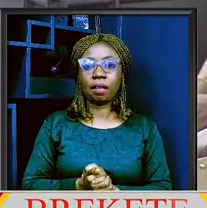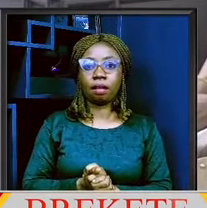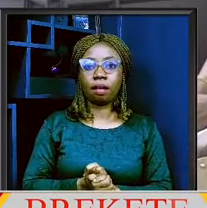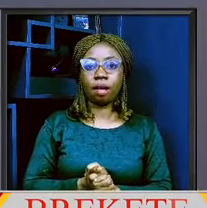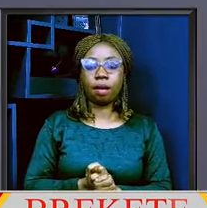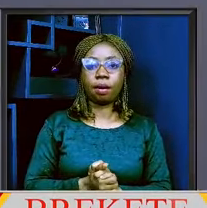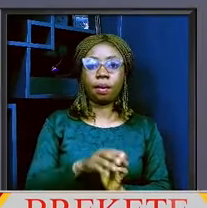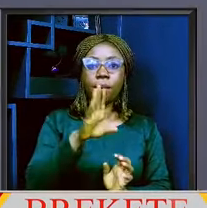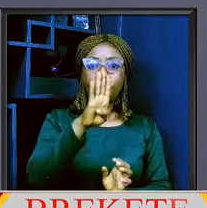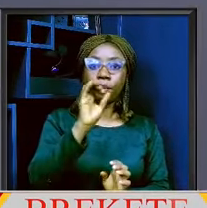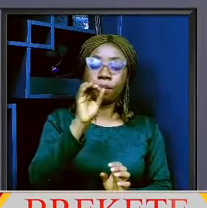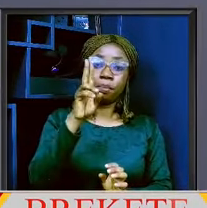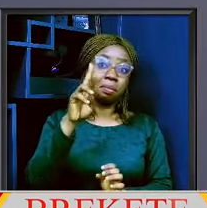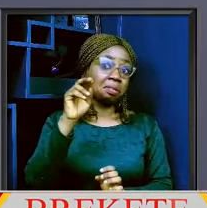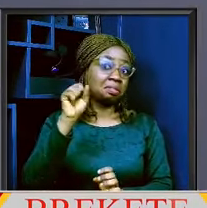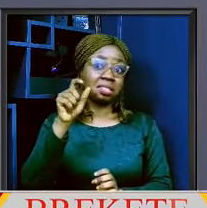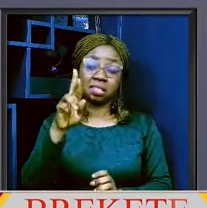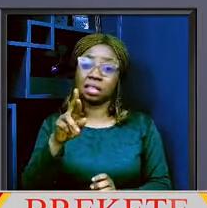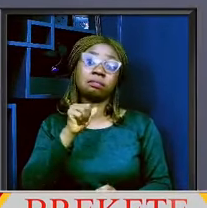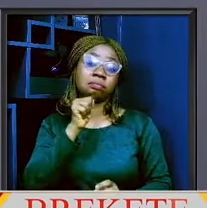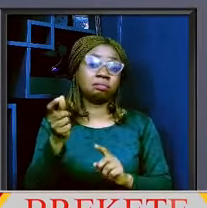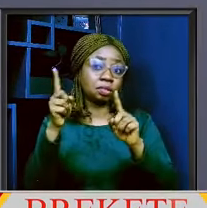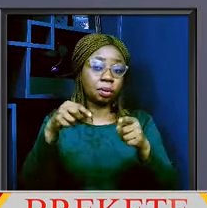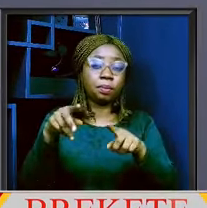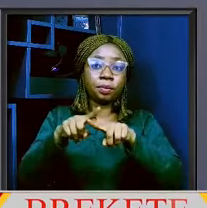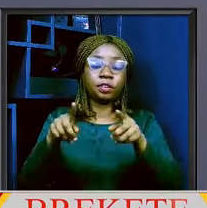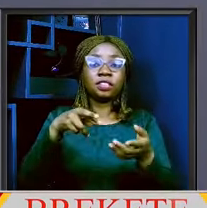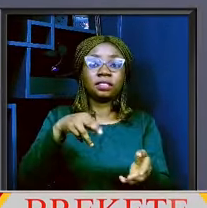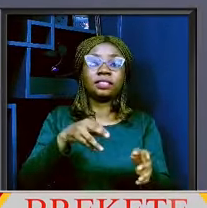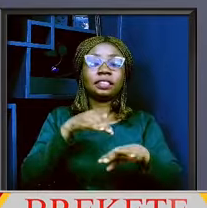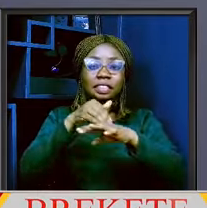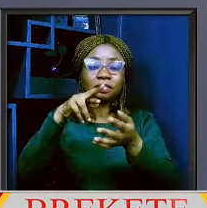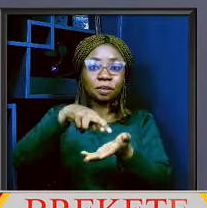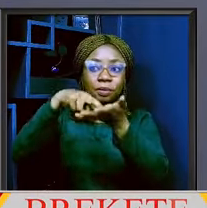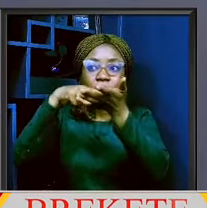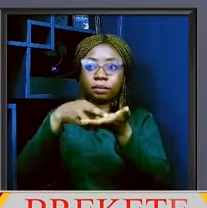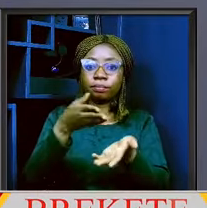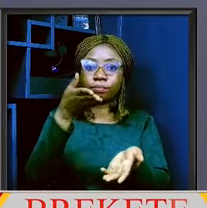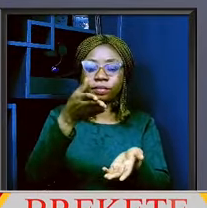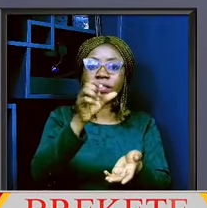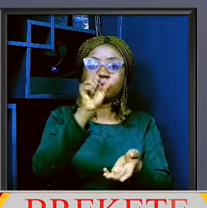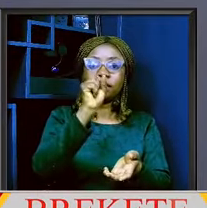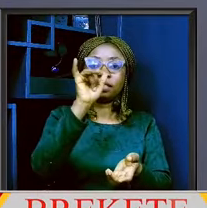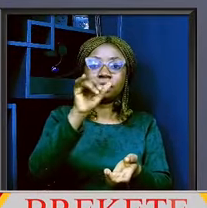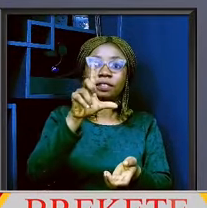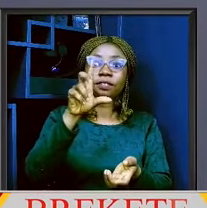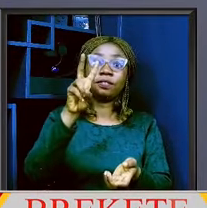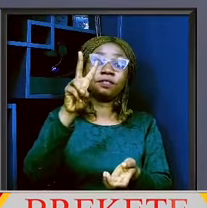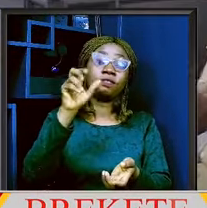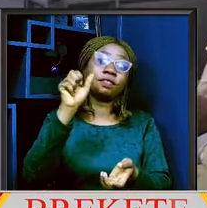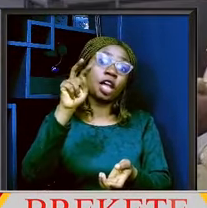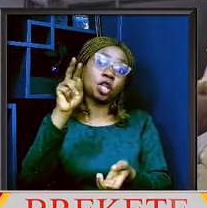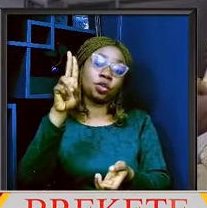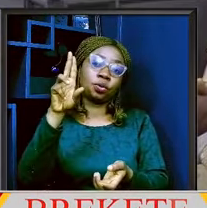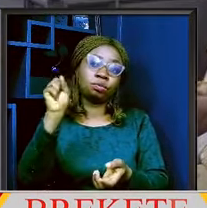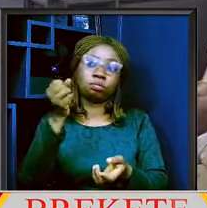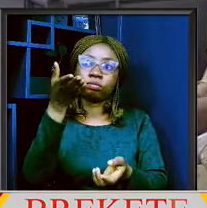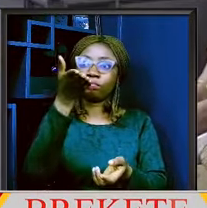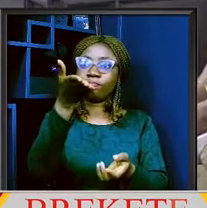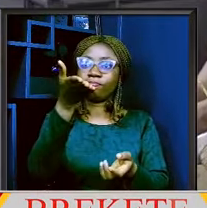Our bossa could not make it, but he sent a representative. We have Mr. Sirenus Atanze.